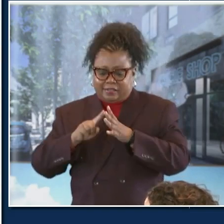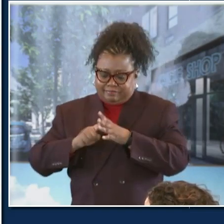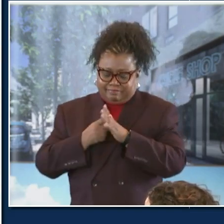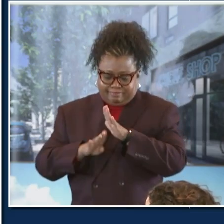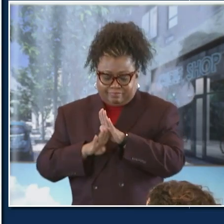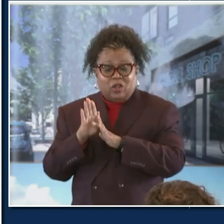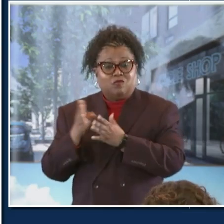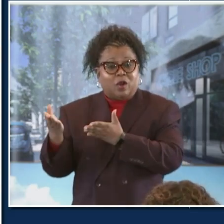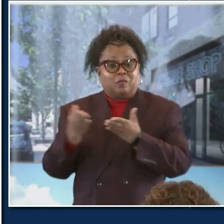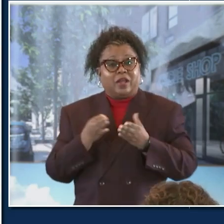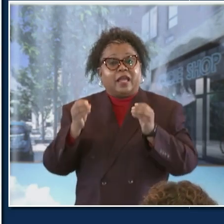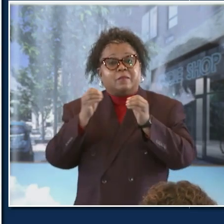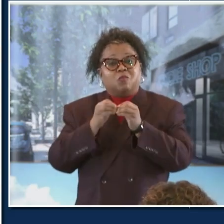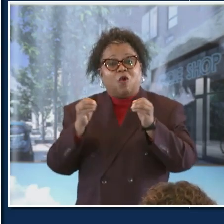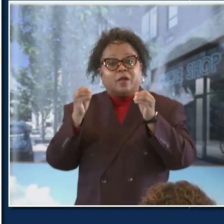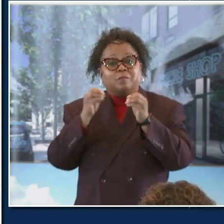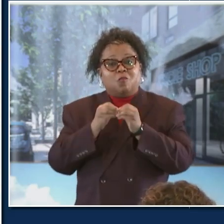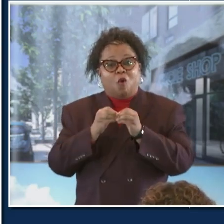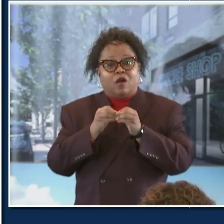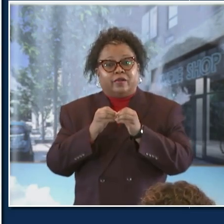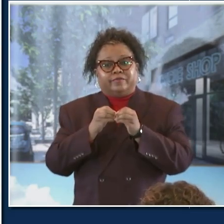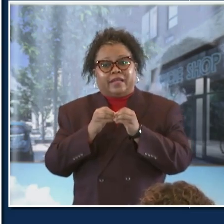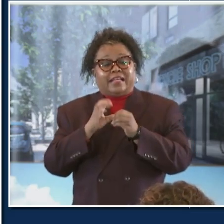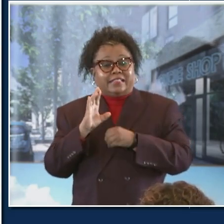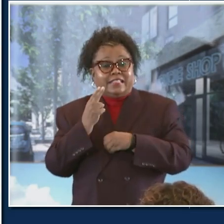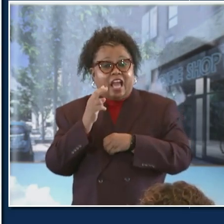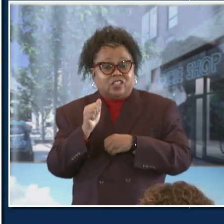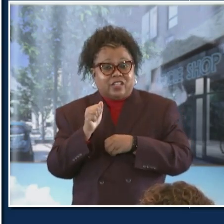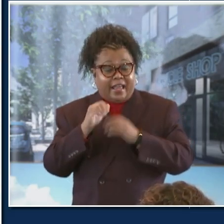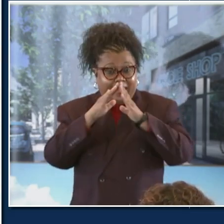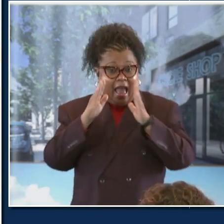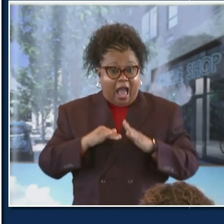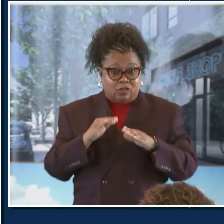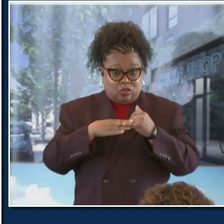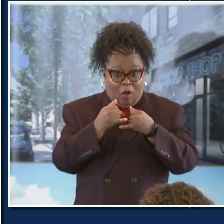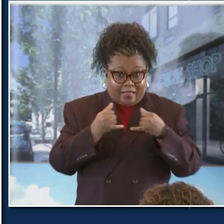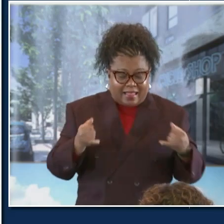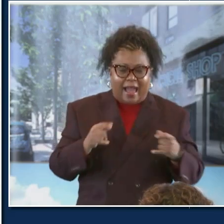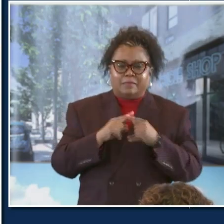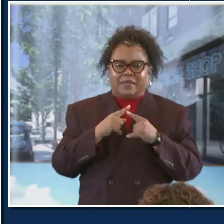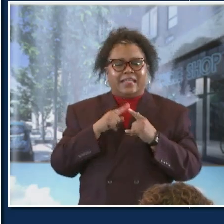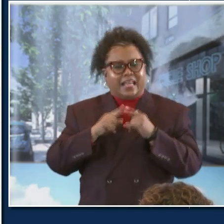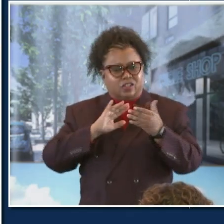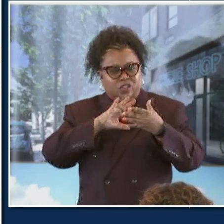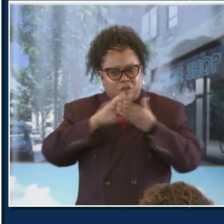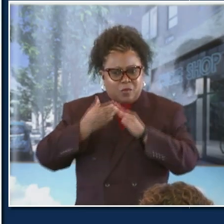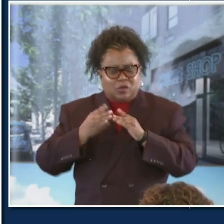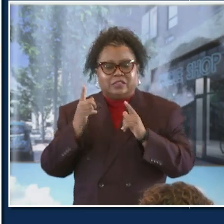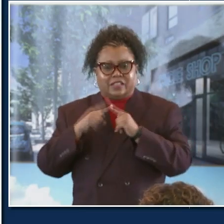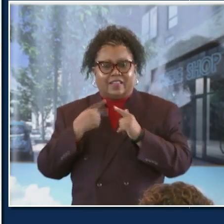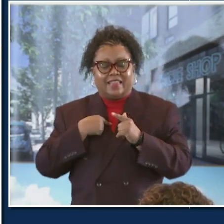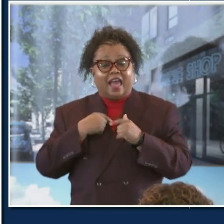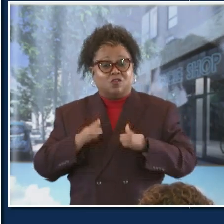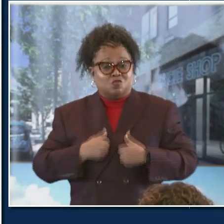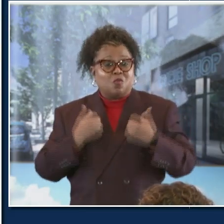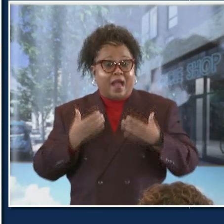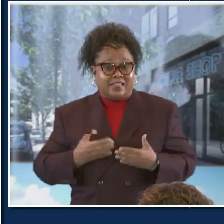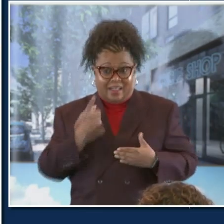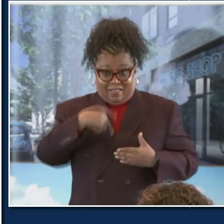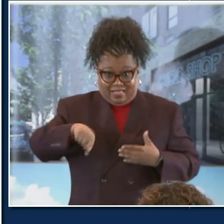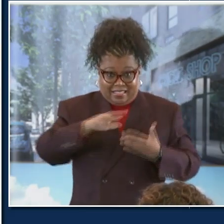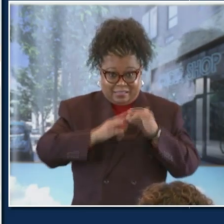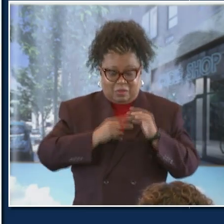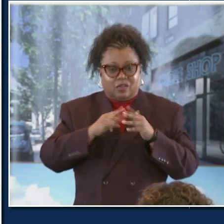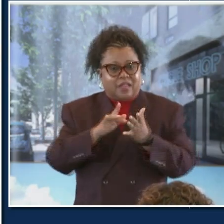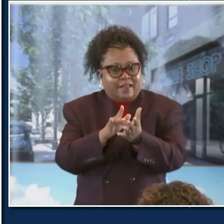for bringing more and more CHA housing online, but in communities so the residents of these buildings